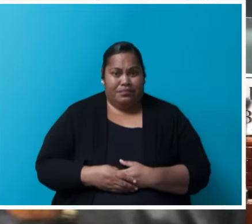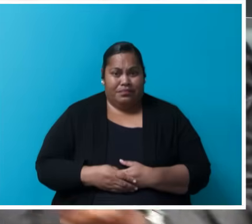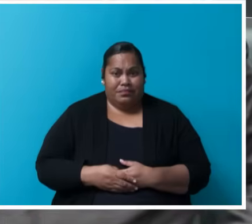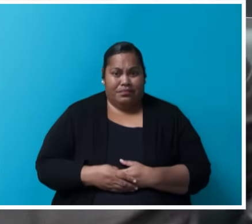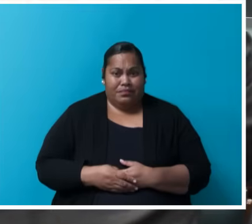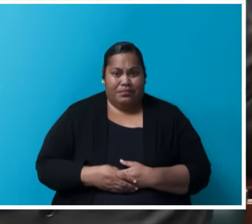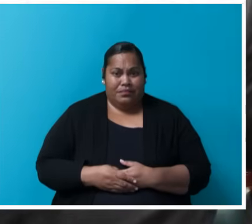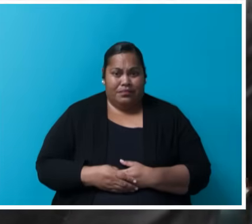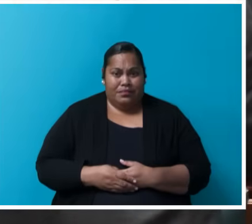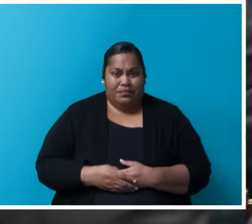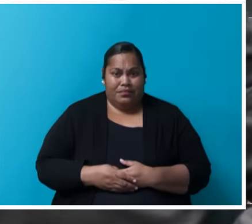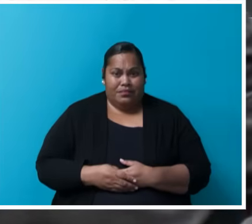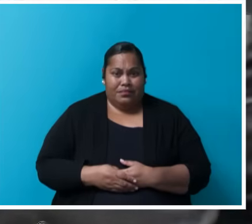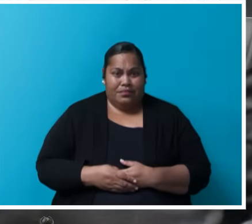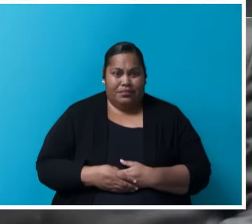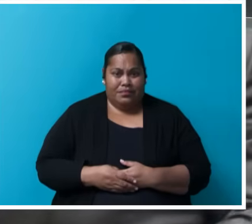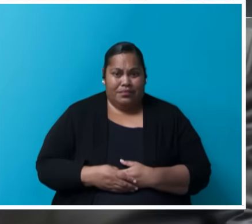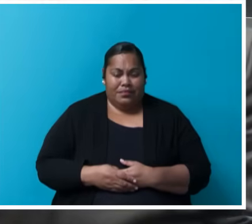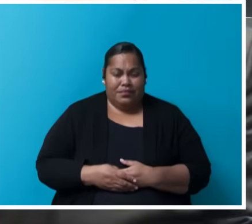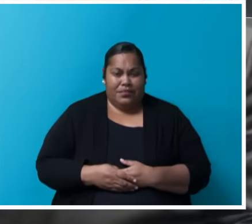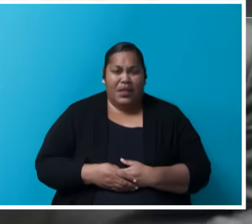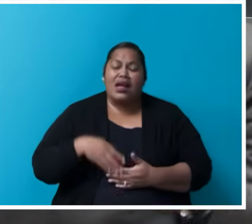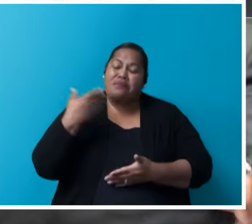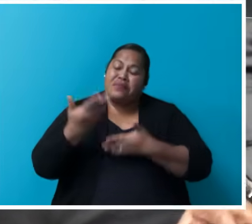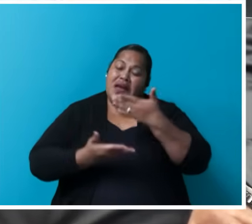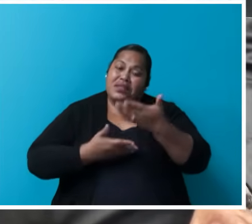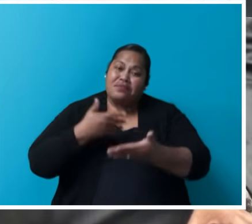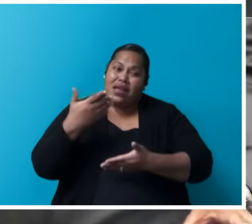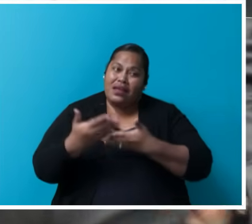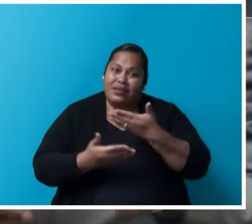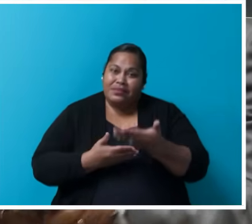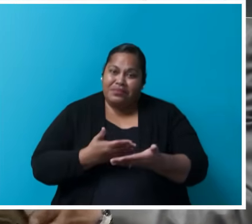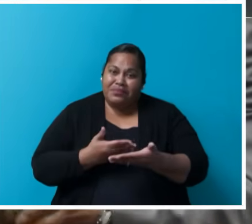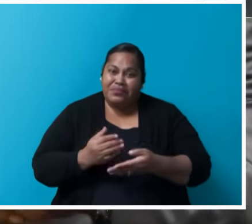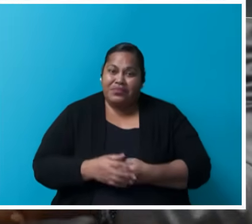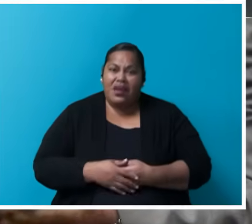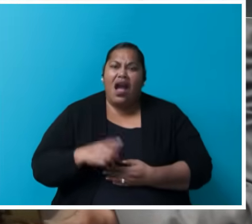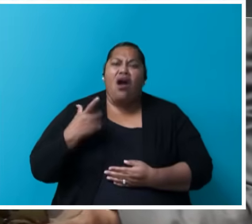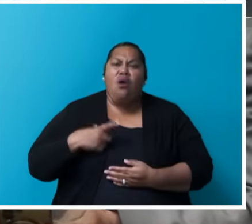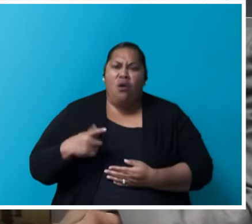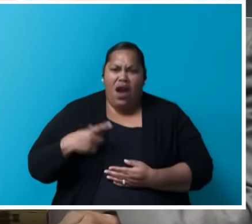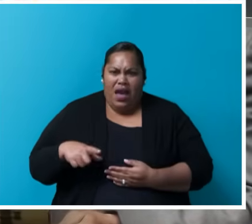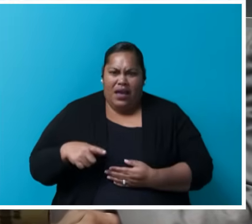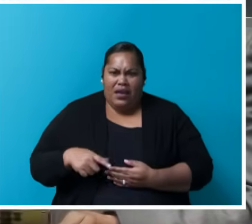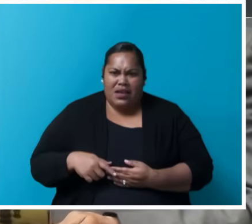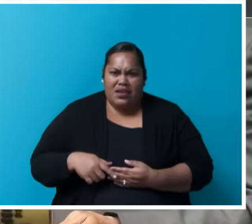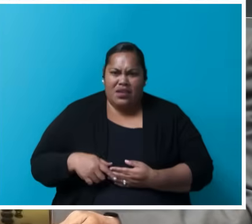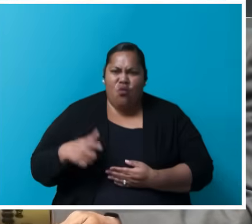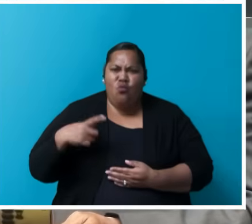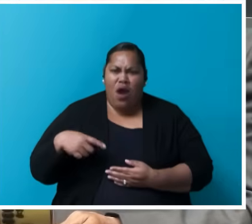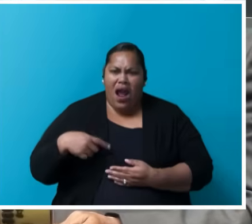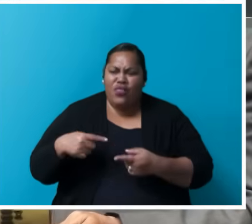And let me explain, Mr. Speaker. Let me explain, Mr. Speaker, why an